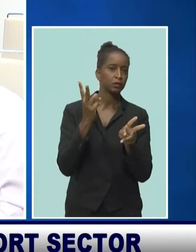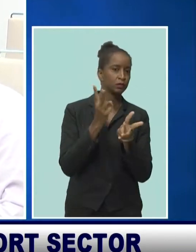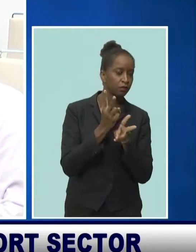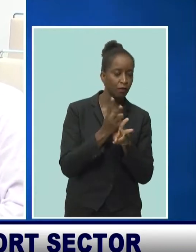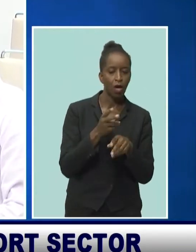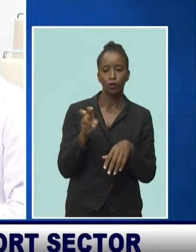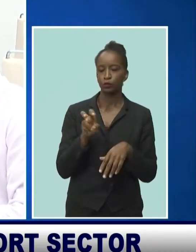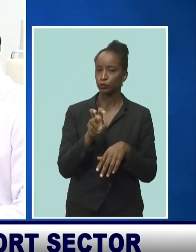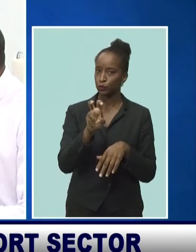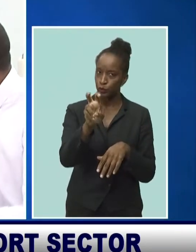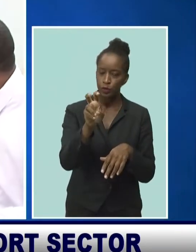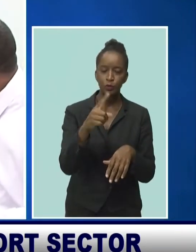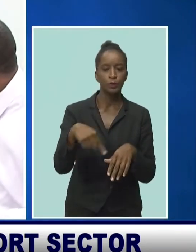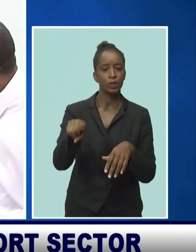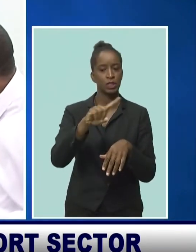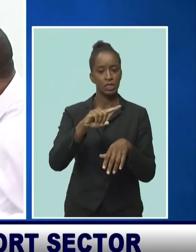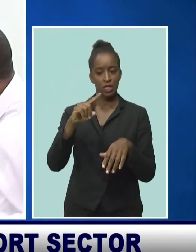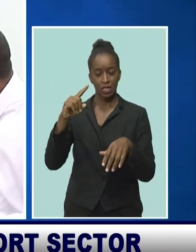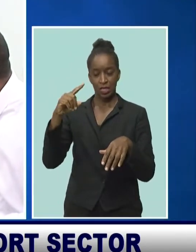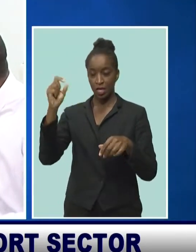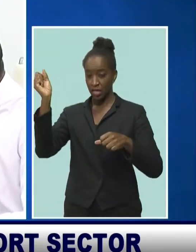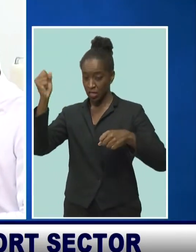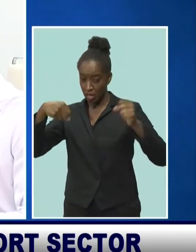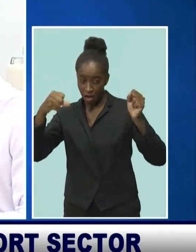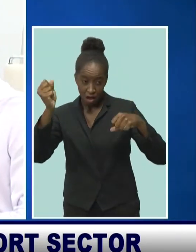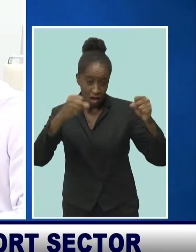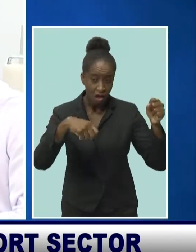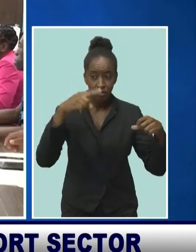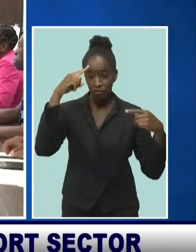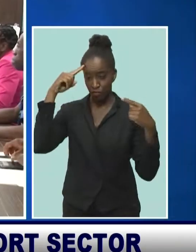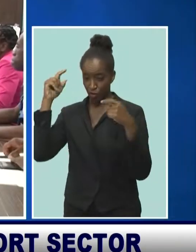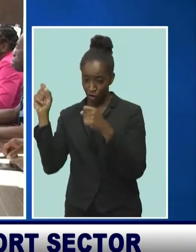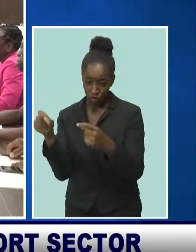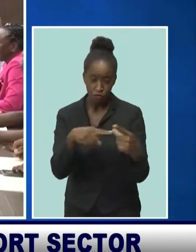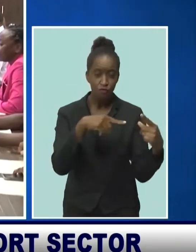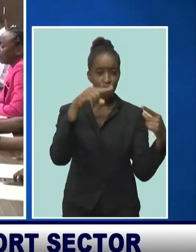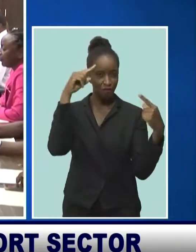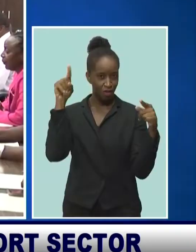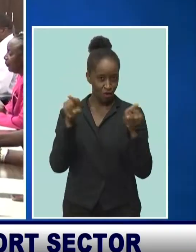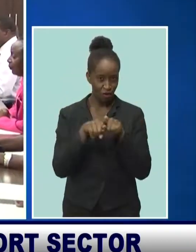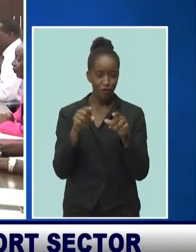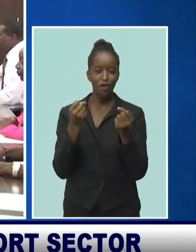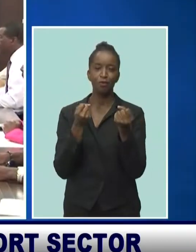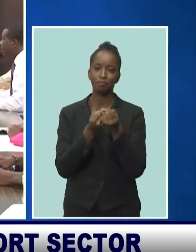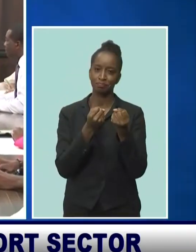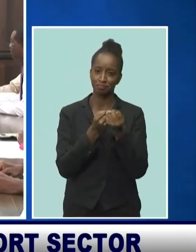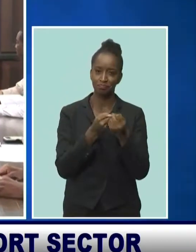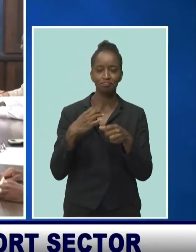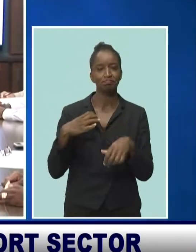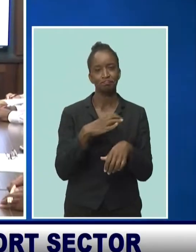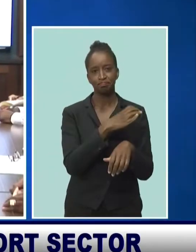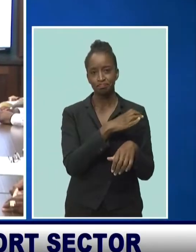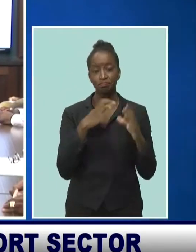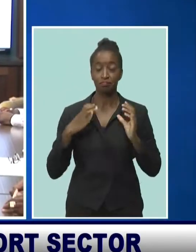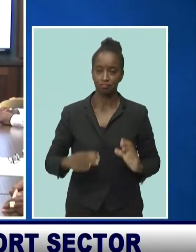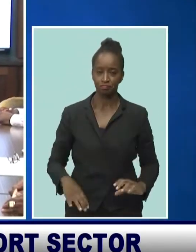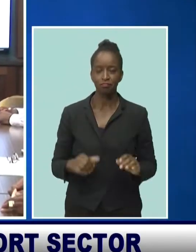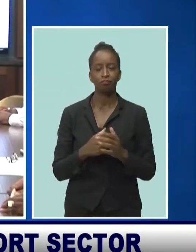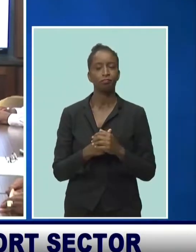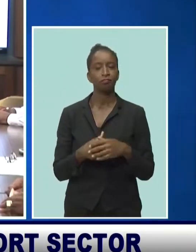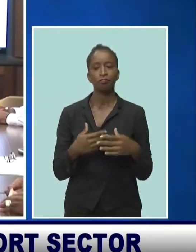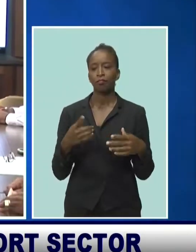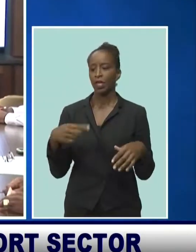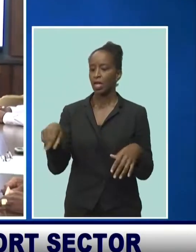for the betterment of commuters and stakeholders. Signing the MOU were the Transport Authority, the Transport Board, the Association of